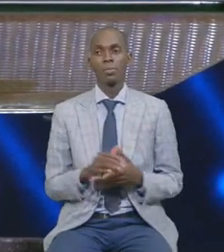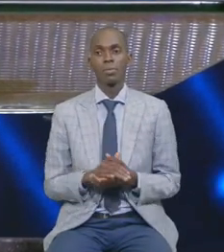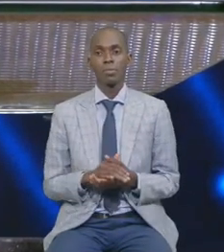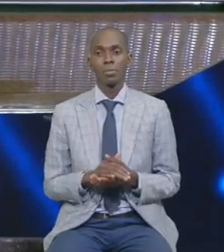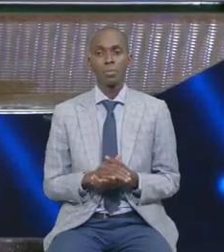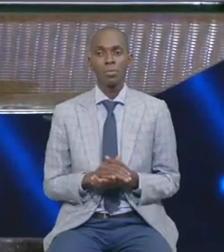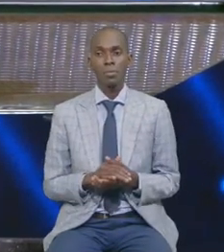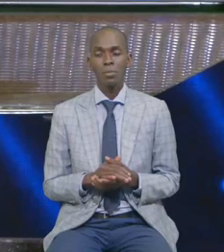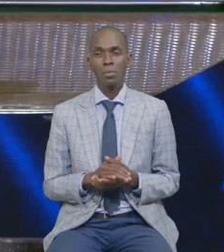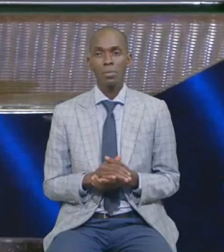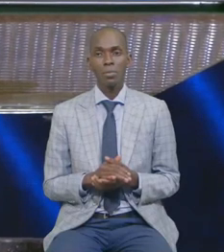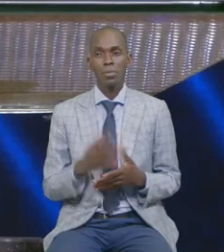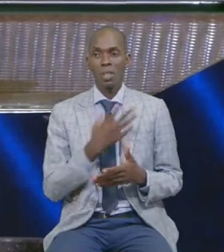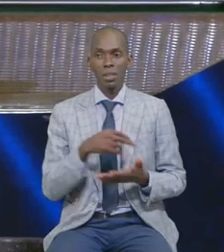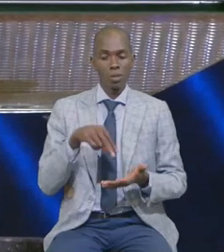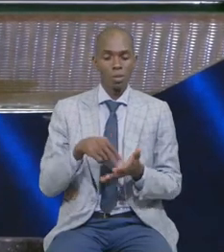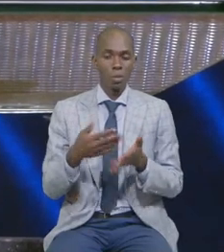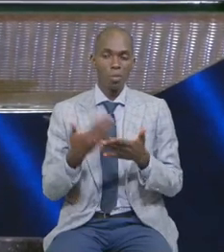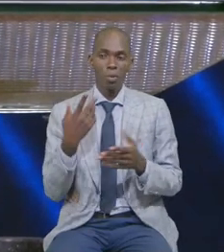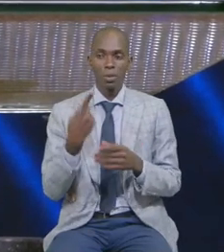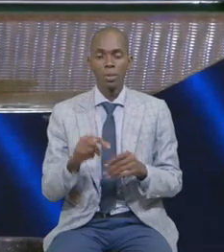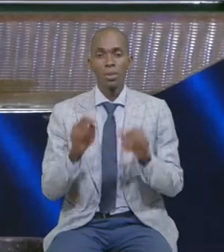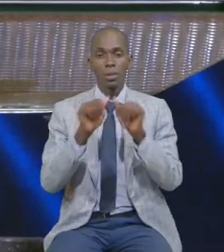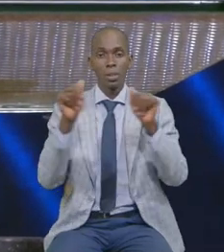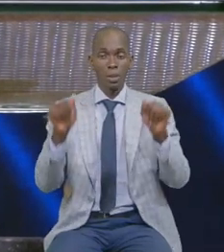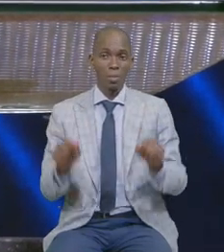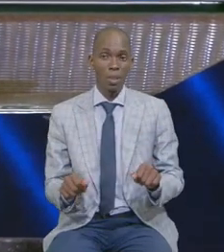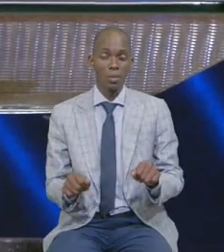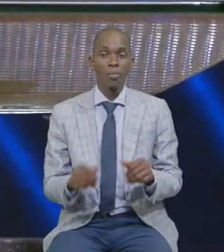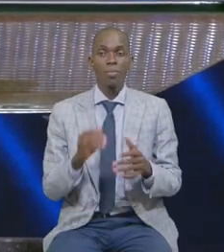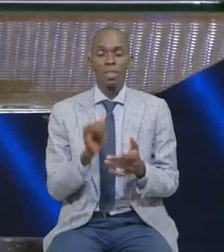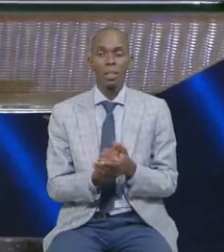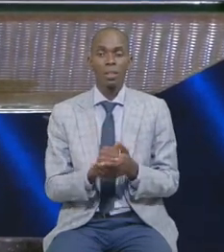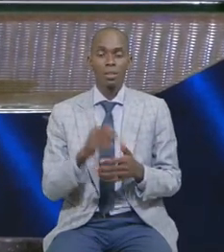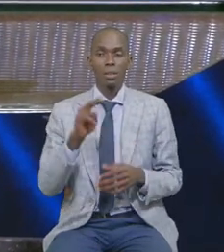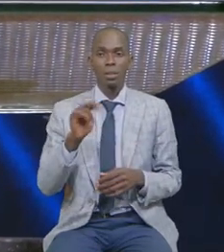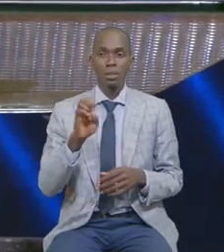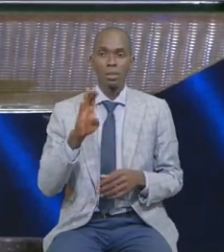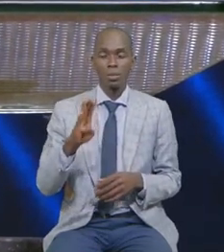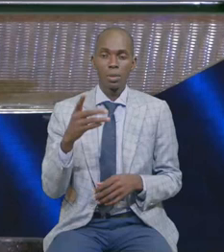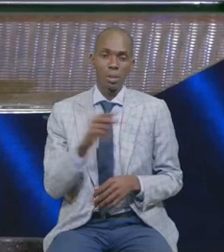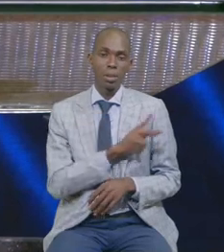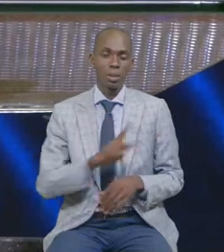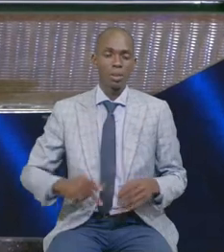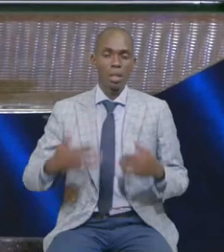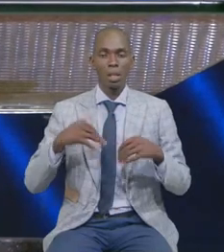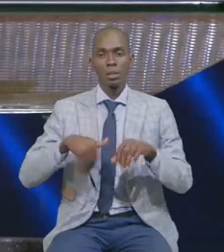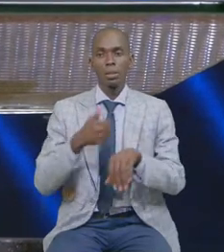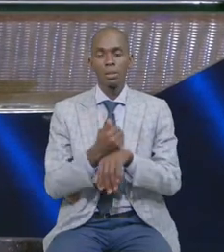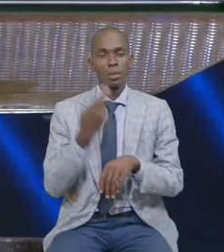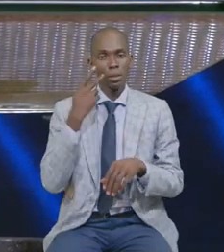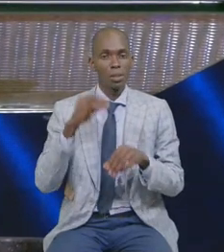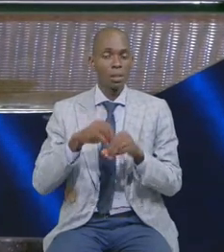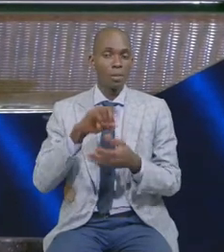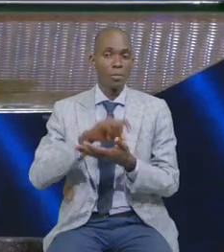these huge before the image that neutroniza had settle come to verse 13